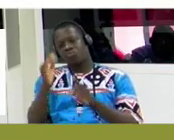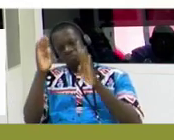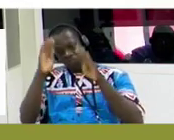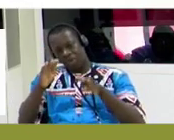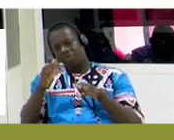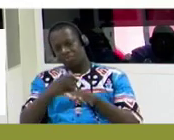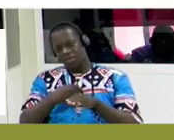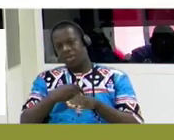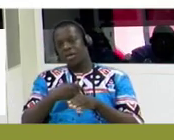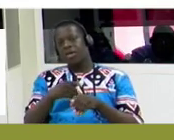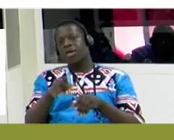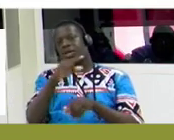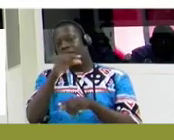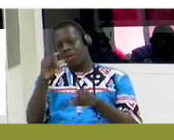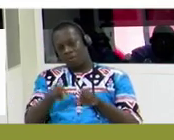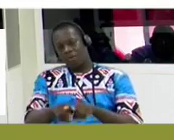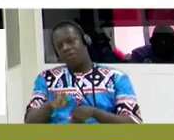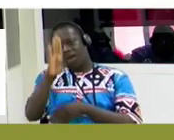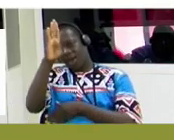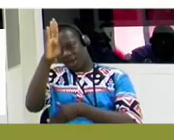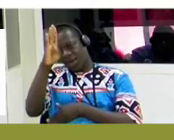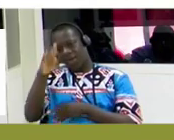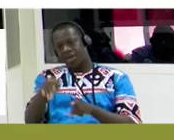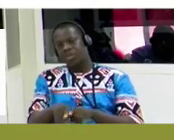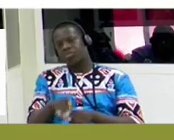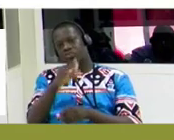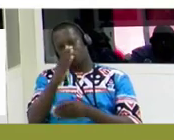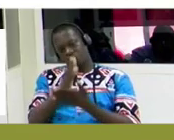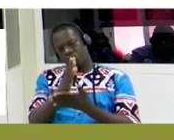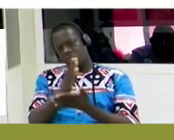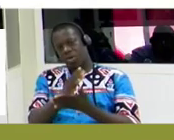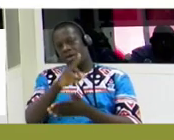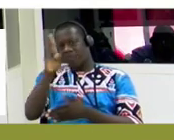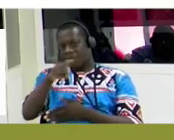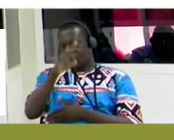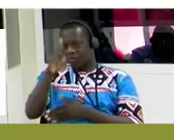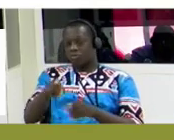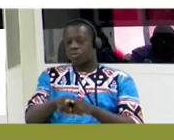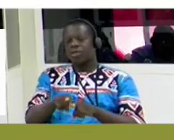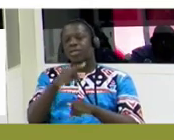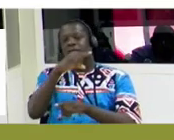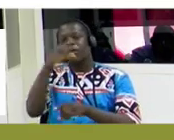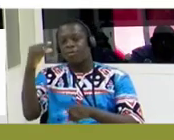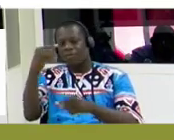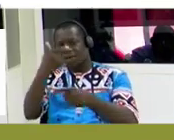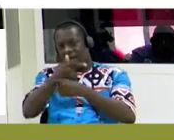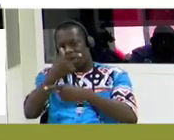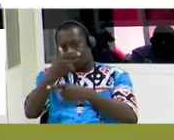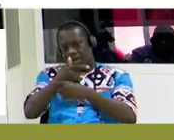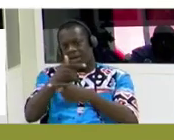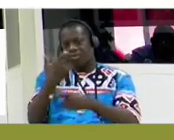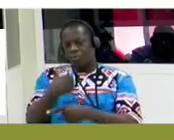And I'm appealing to the whole Gambian community and even non-Gambians whom I have ever offended.